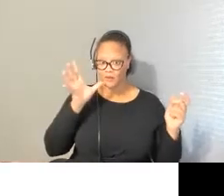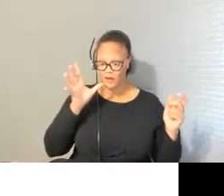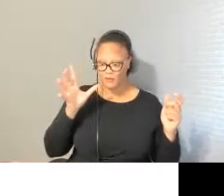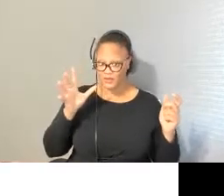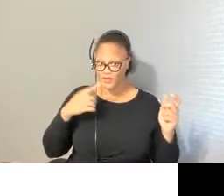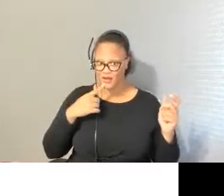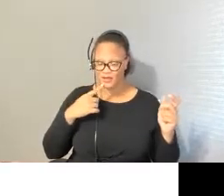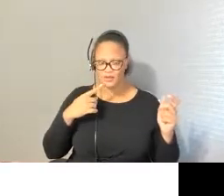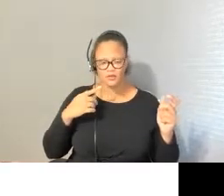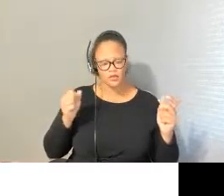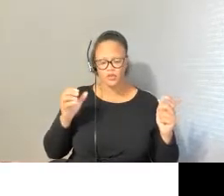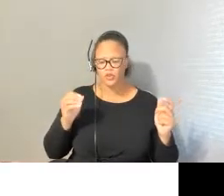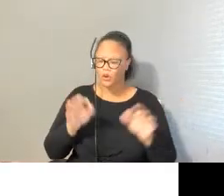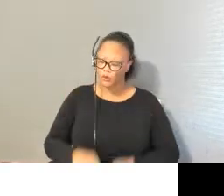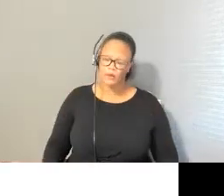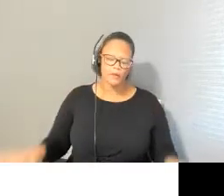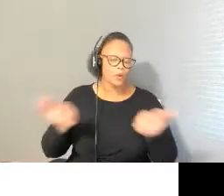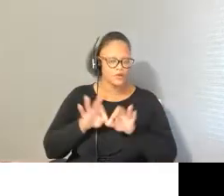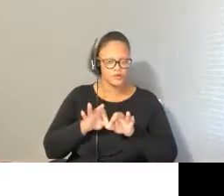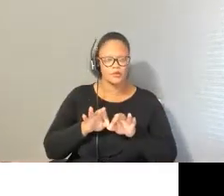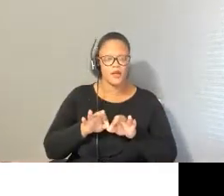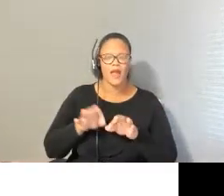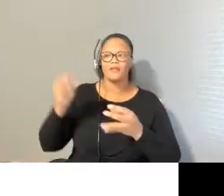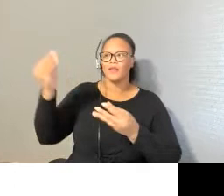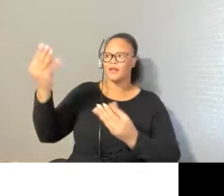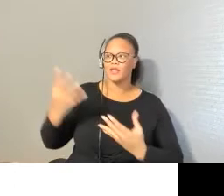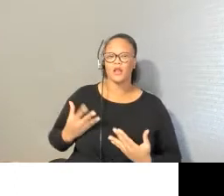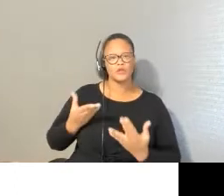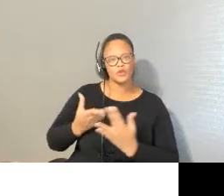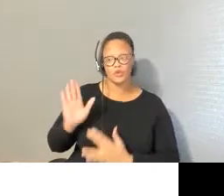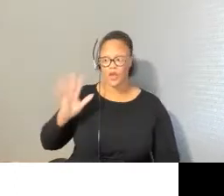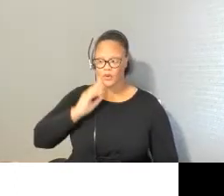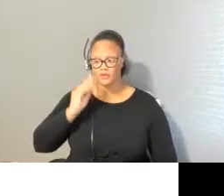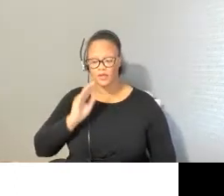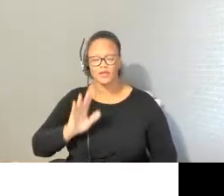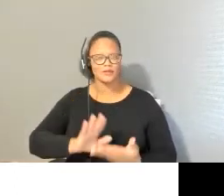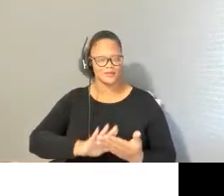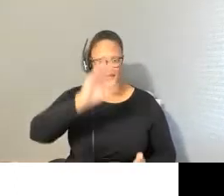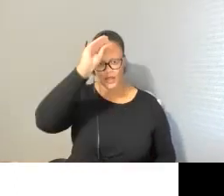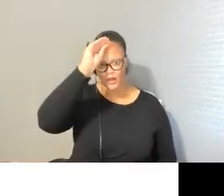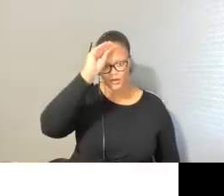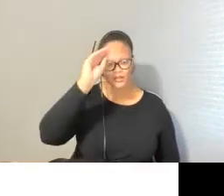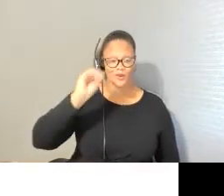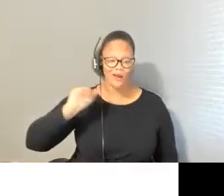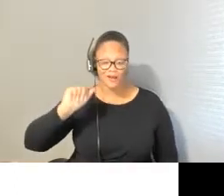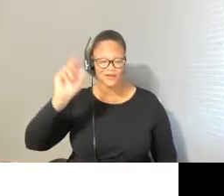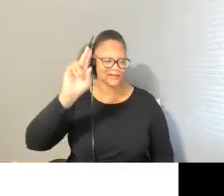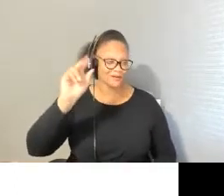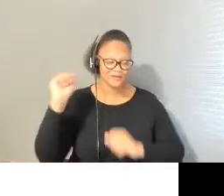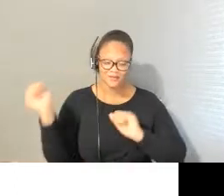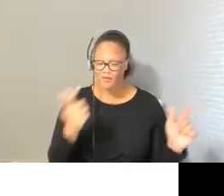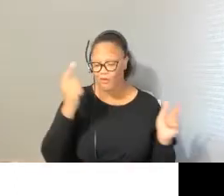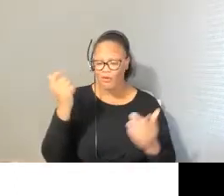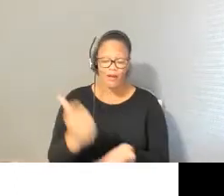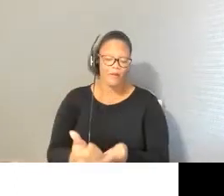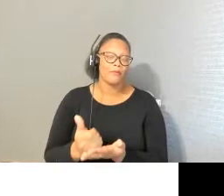stuff. Through their experiences, they learned. And so aunties and uncles, they all help. And that's why even,